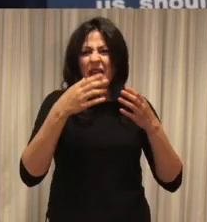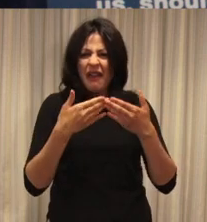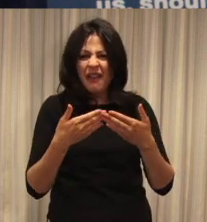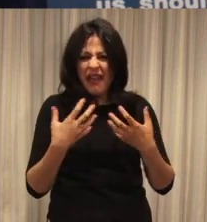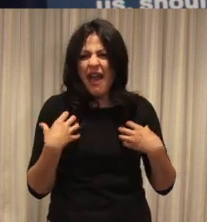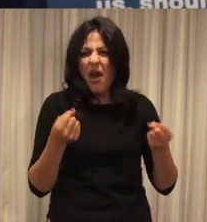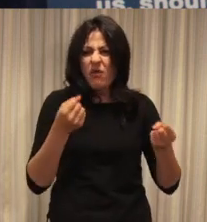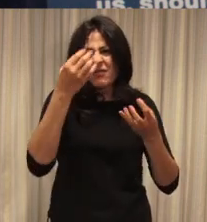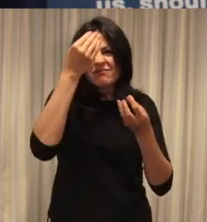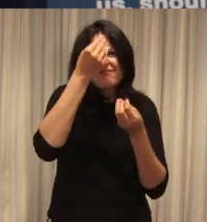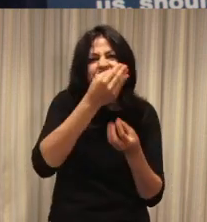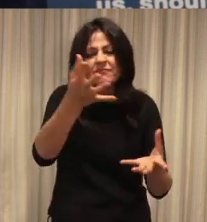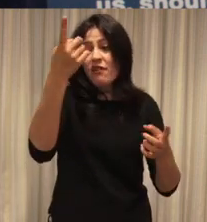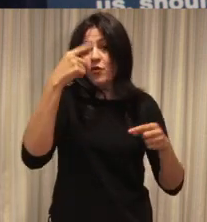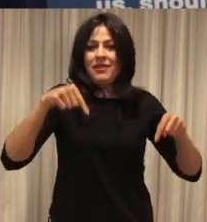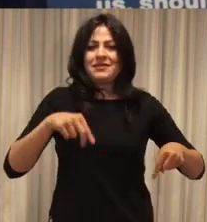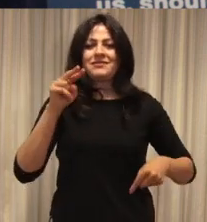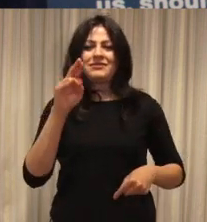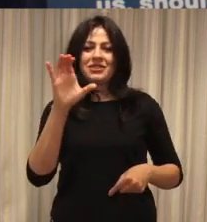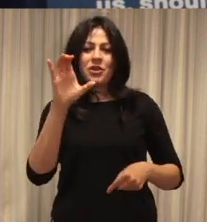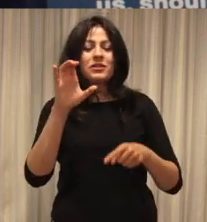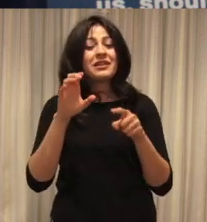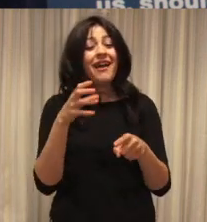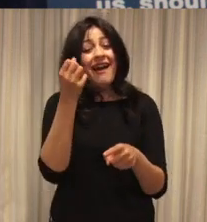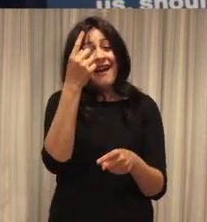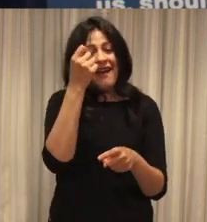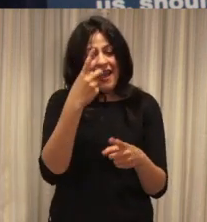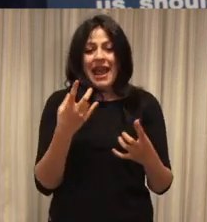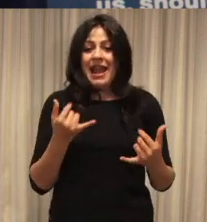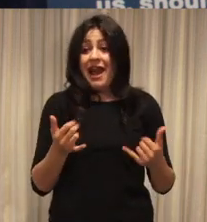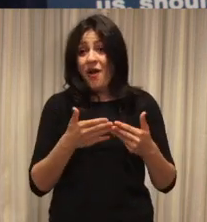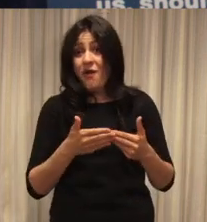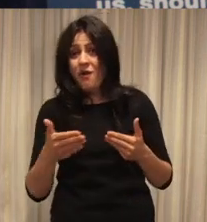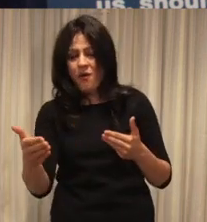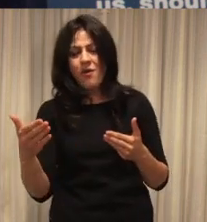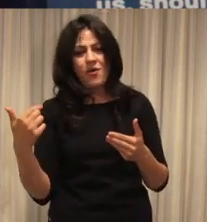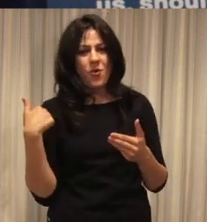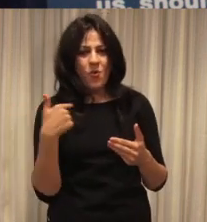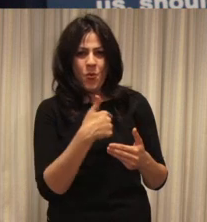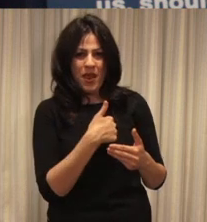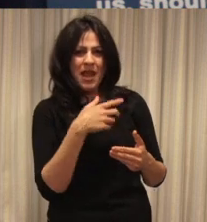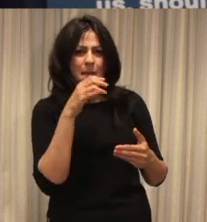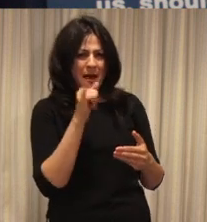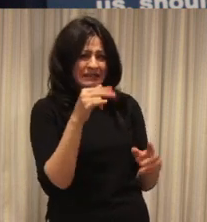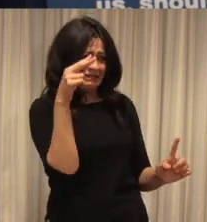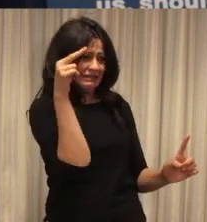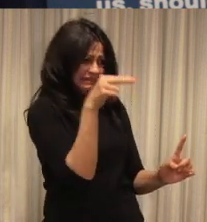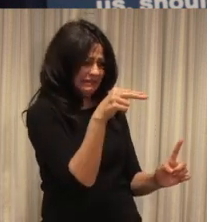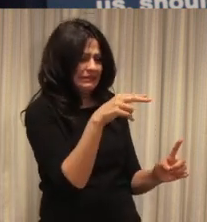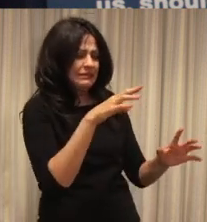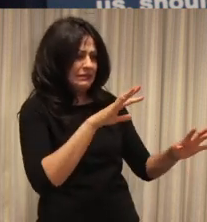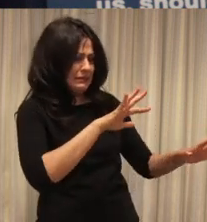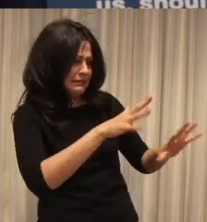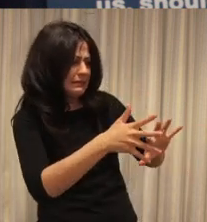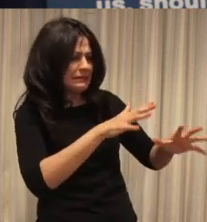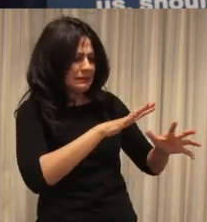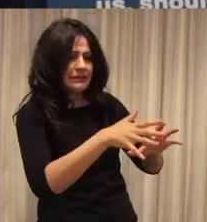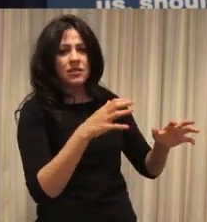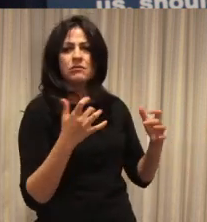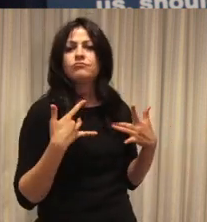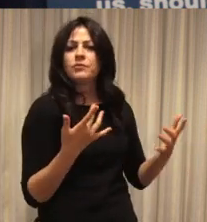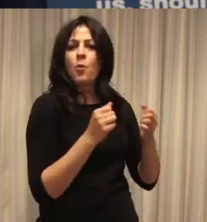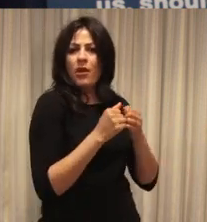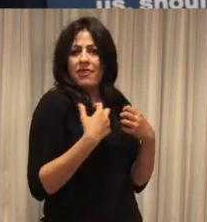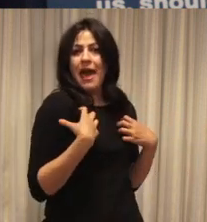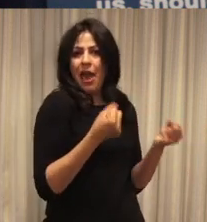county. We're doing this delicate dance where we have to continue to keep our eye on the ball in terms of the public health